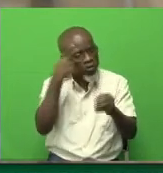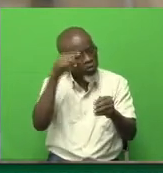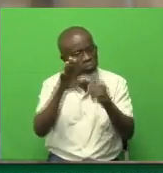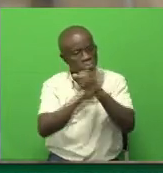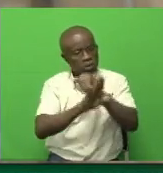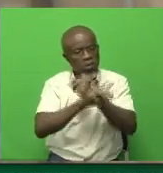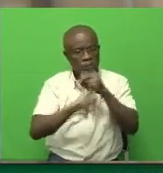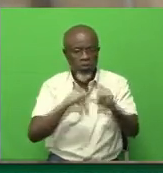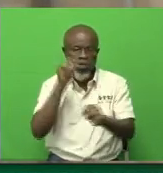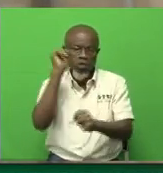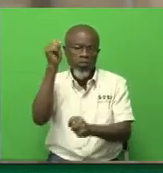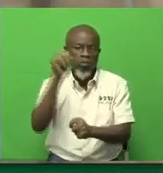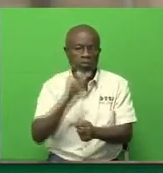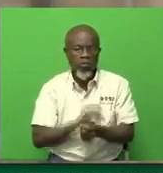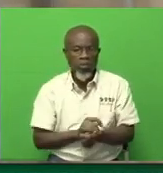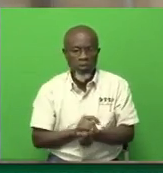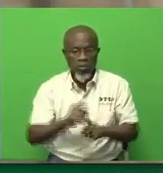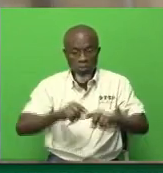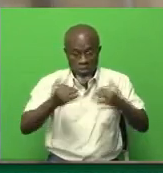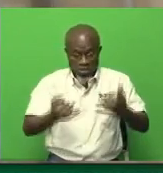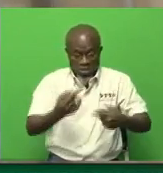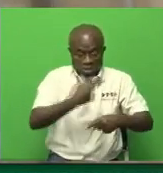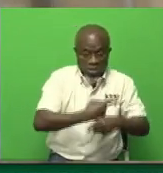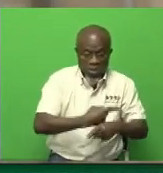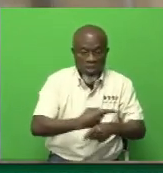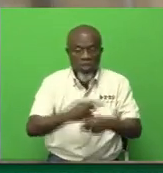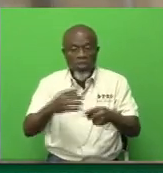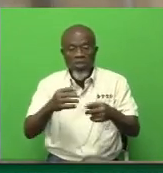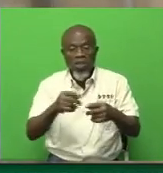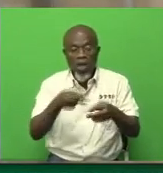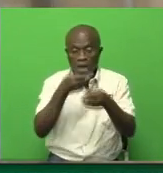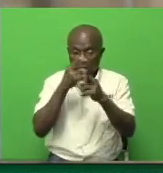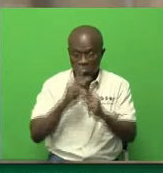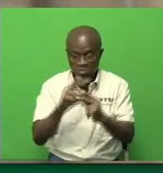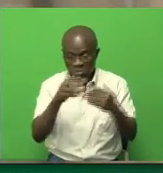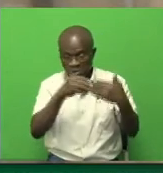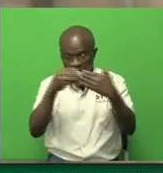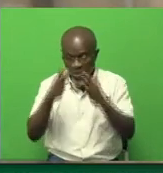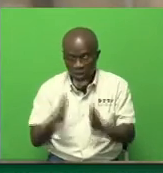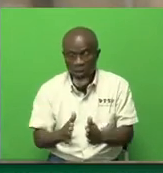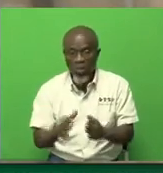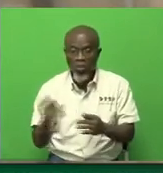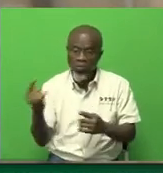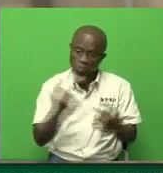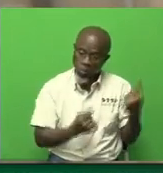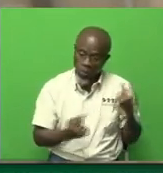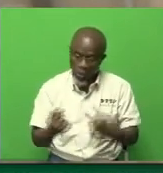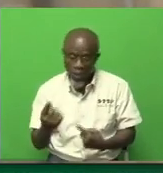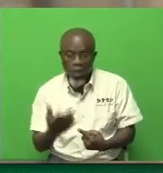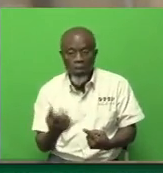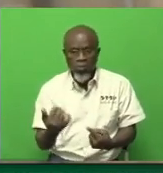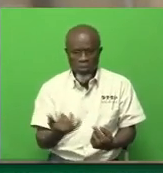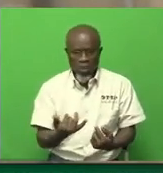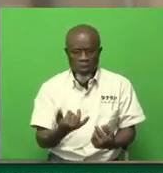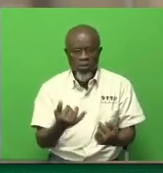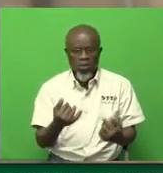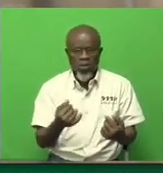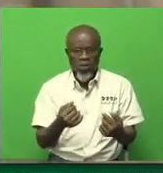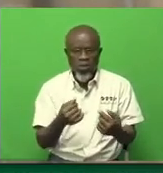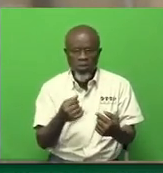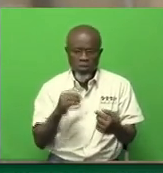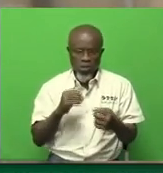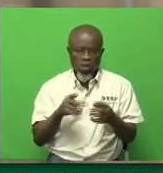The Honorable leader of the opposition stood there and called for Commission of inquiry why don't you call Commission of inquiry into the operation of the UNC